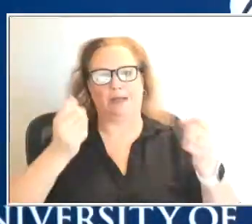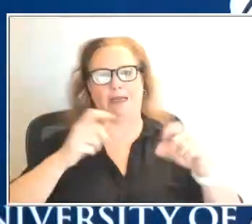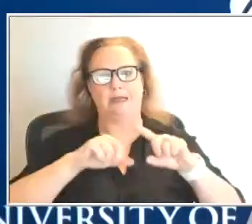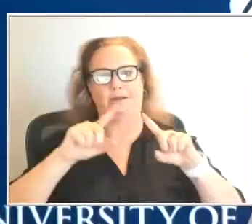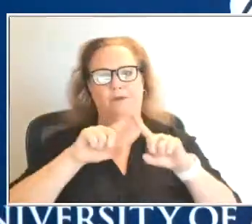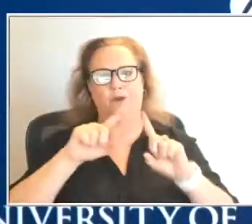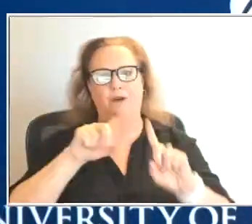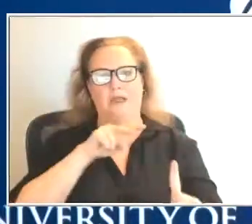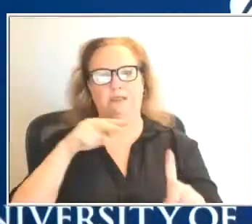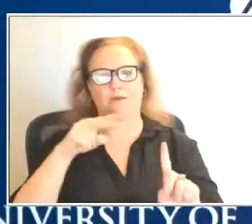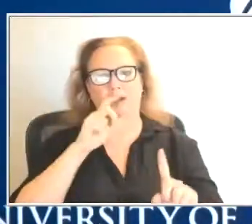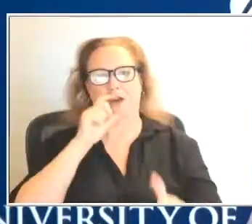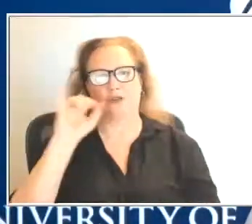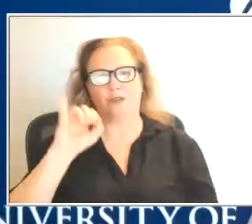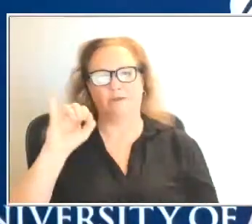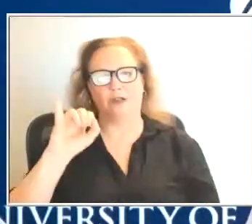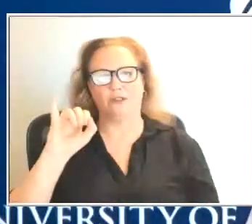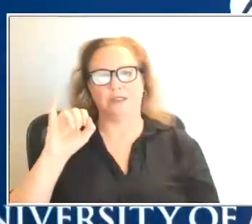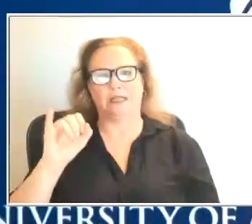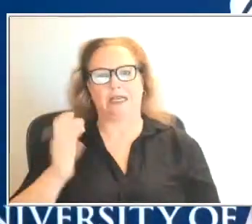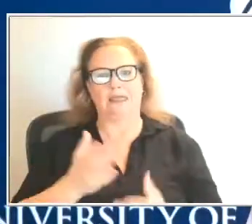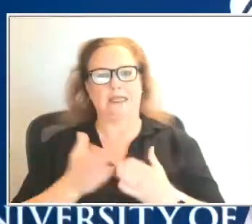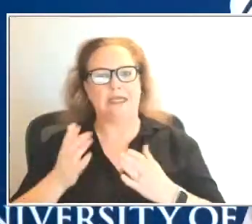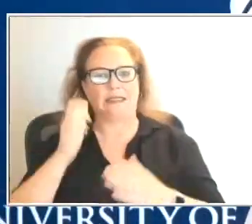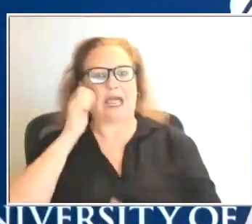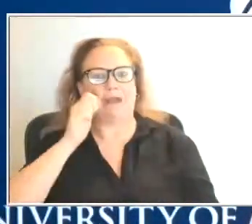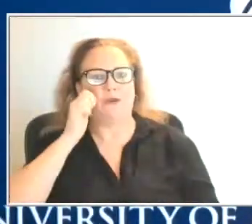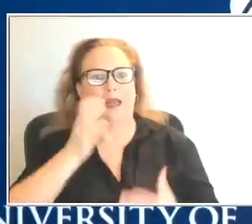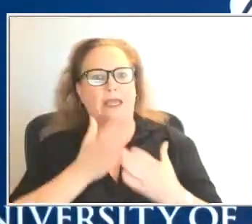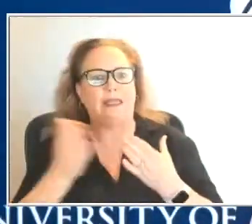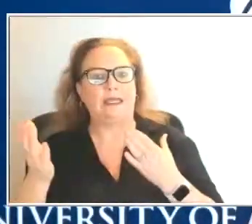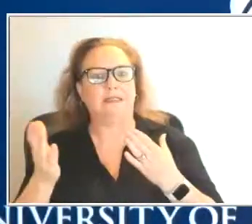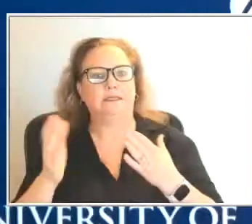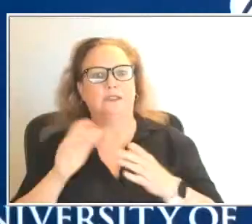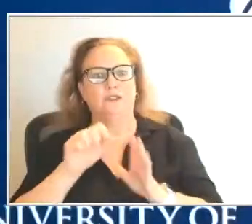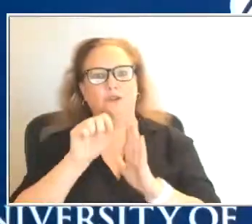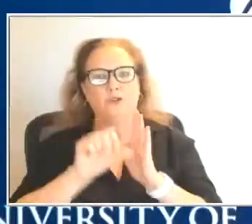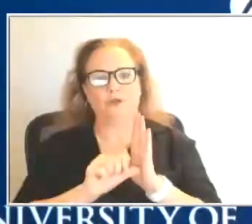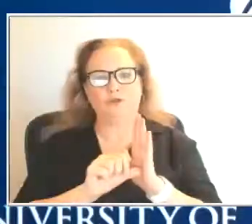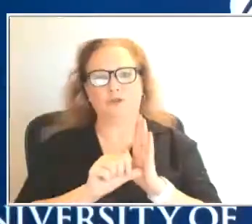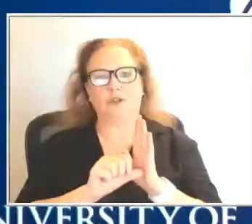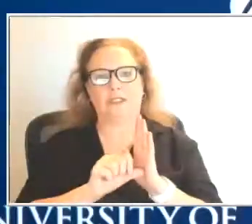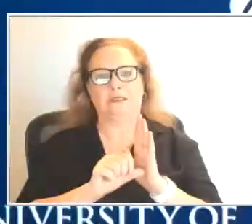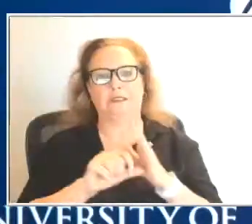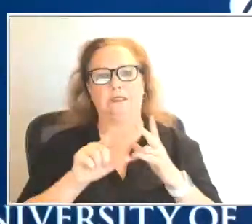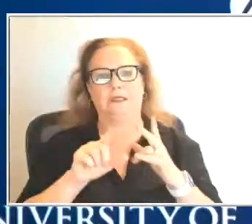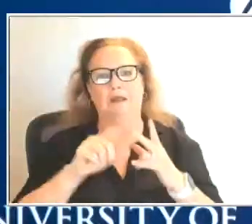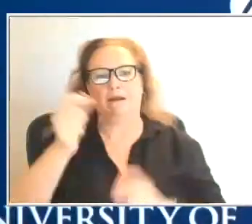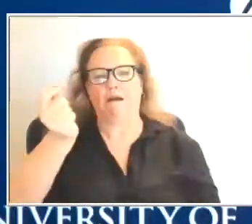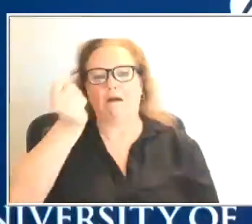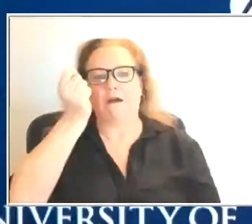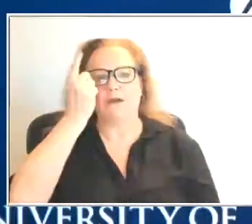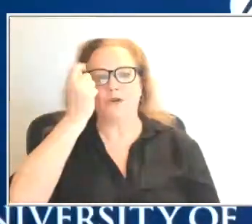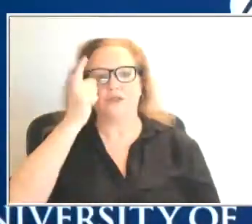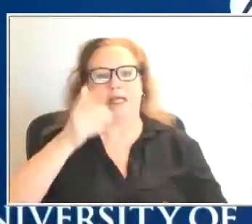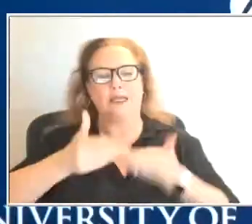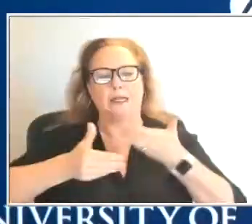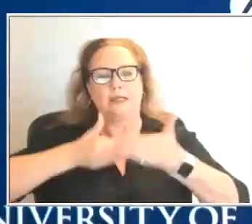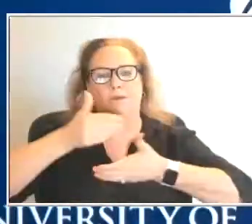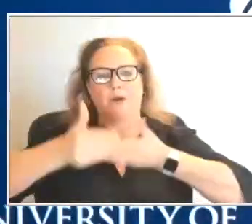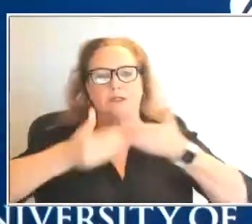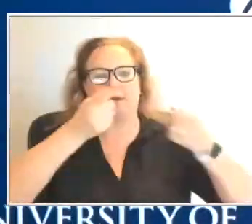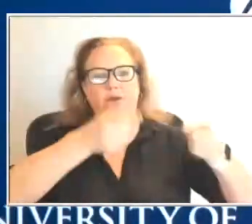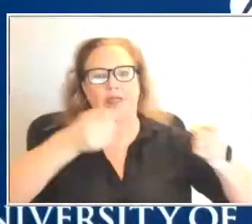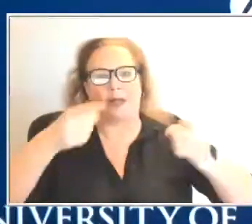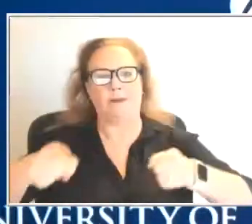just infections, but it's also things, everyday things, surgeries, understanding what are the processes going into that and